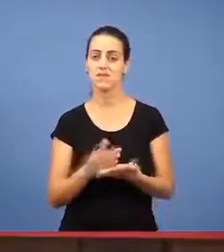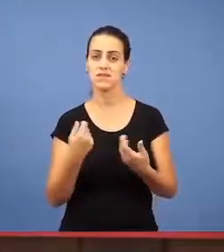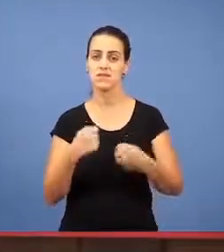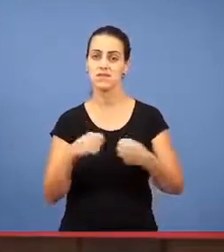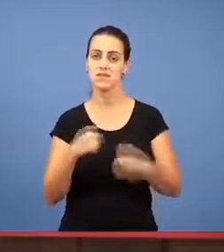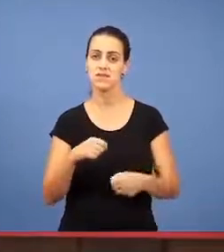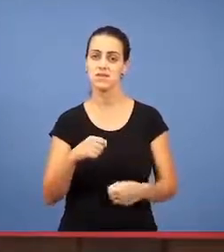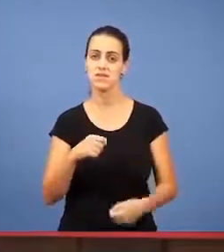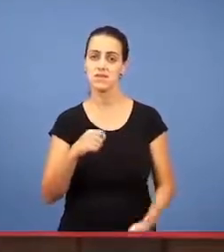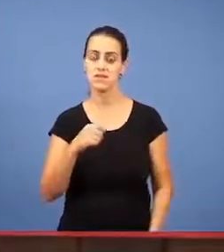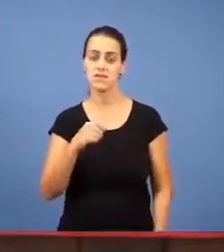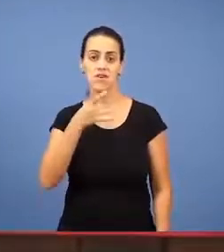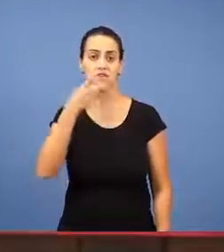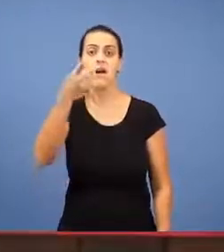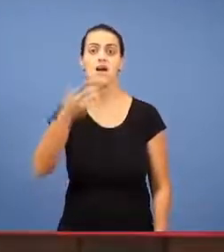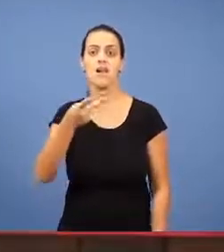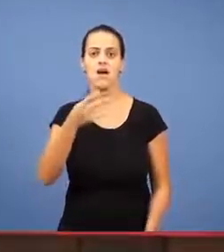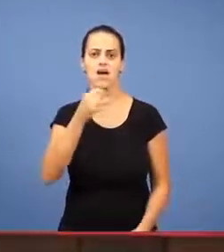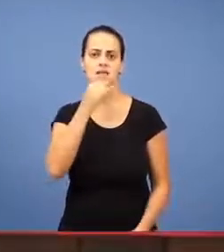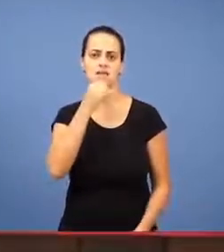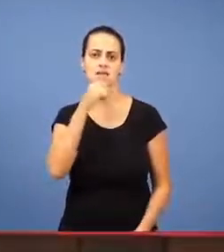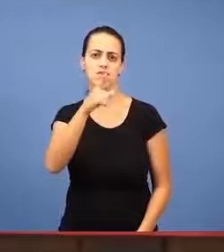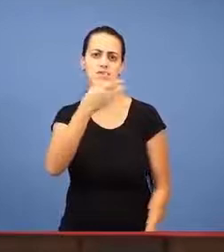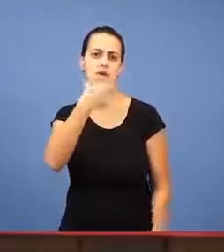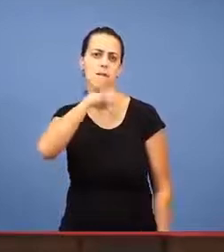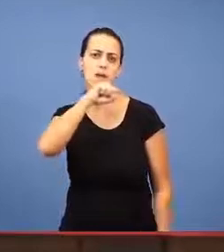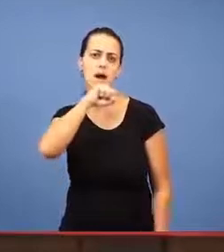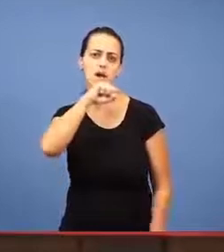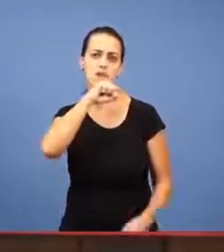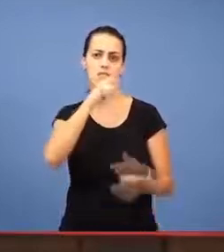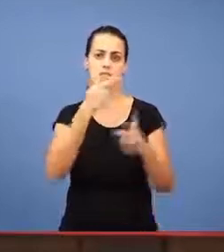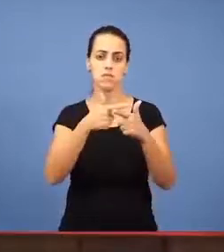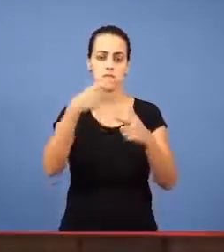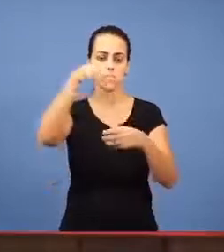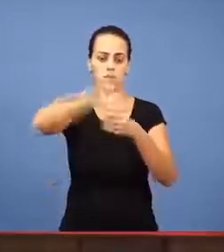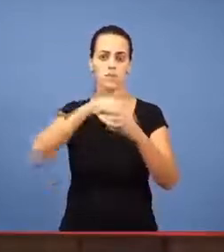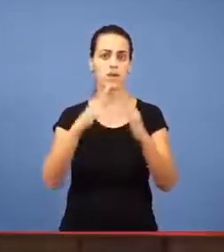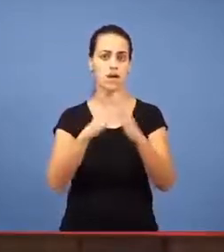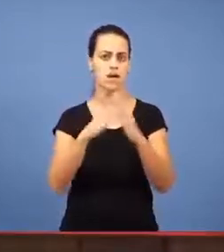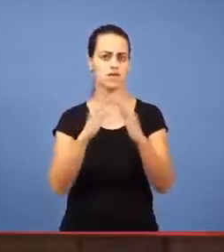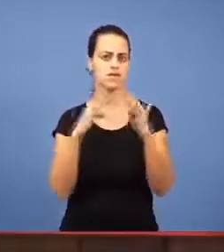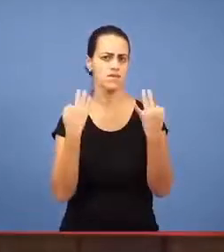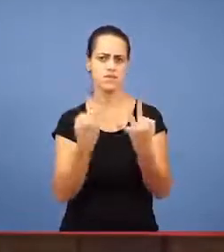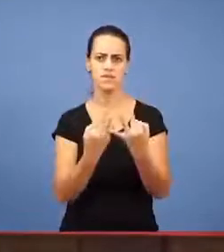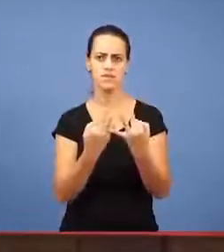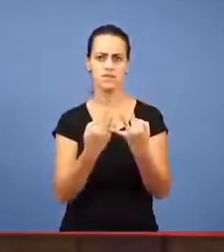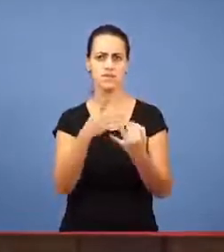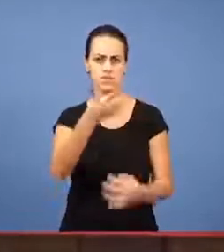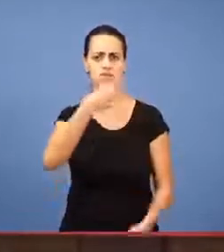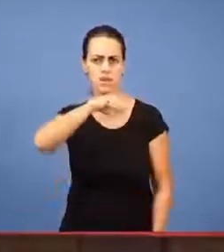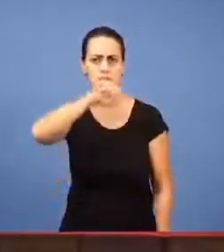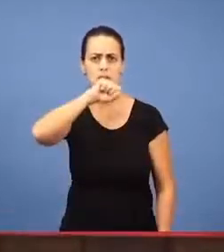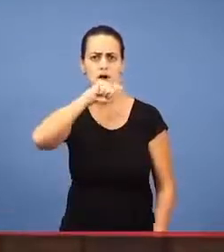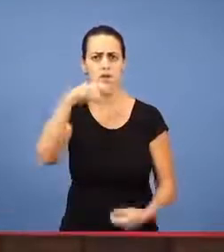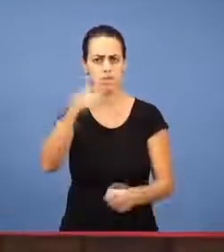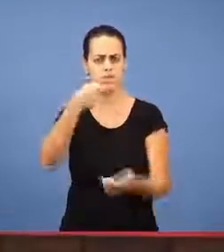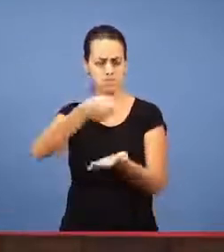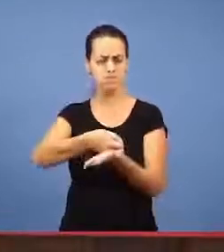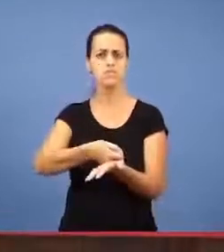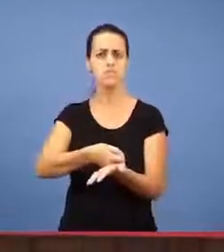Sometimes you have to speak up. There is a problem at home. Your father, remain being a